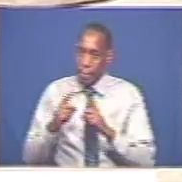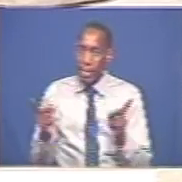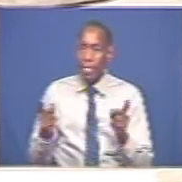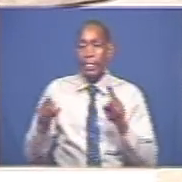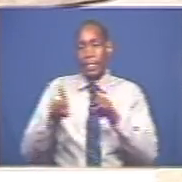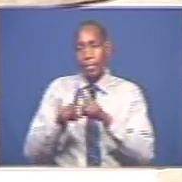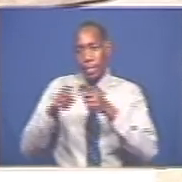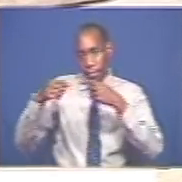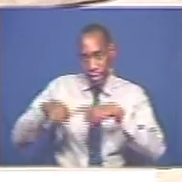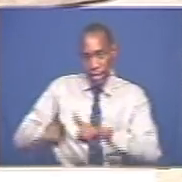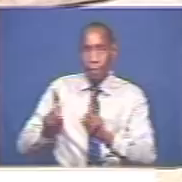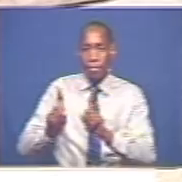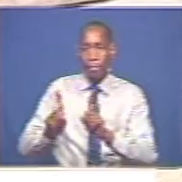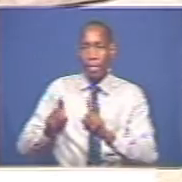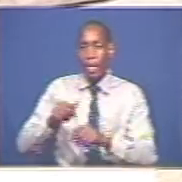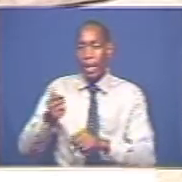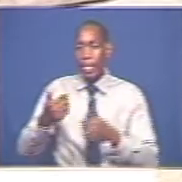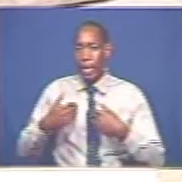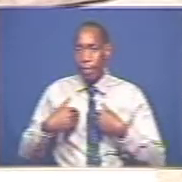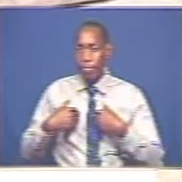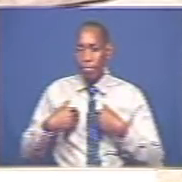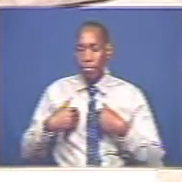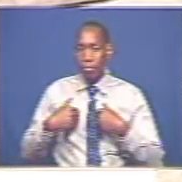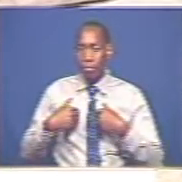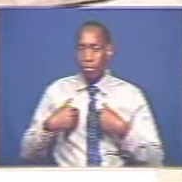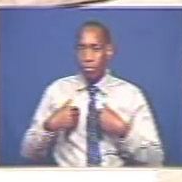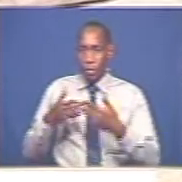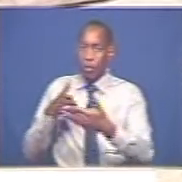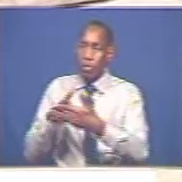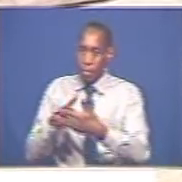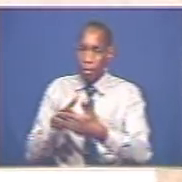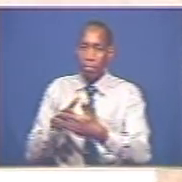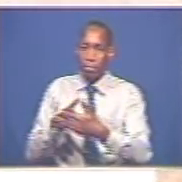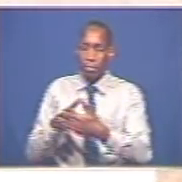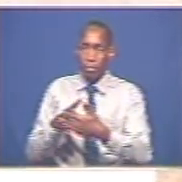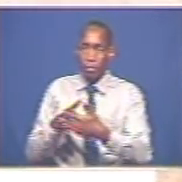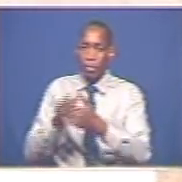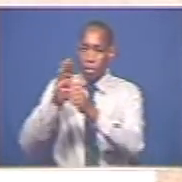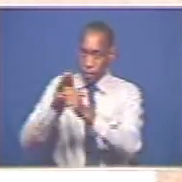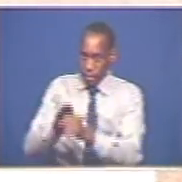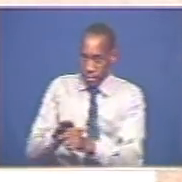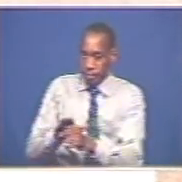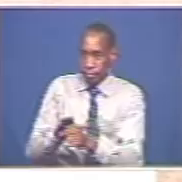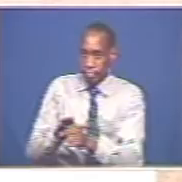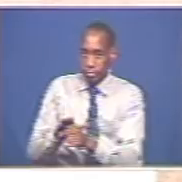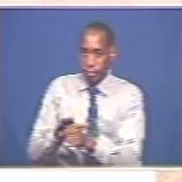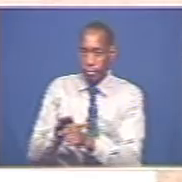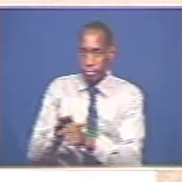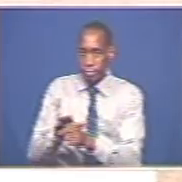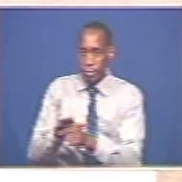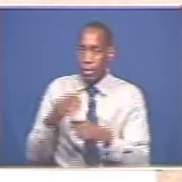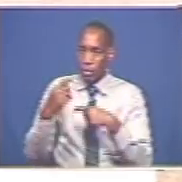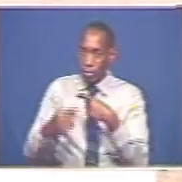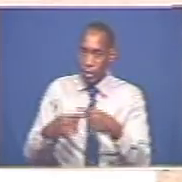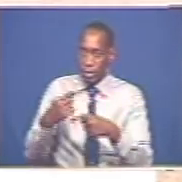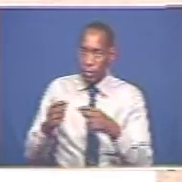you, there's just something that's holding you down. The bigger force. Yes, it's holding you down. Mm-hmm. And it goes on, then